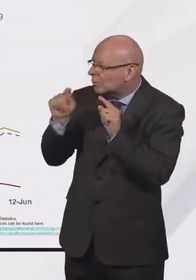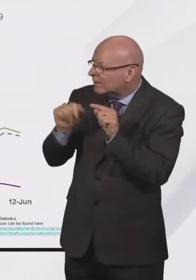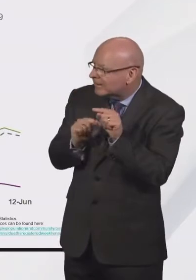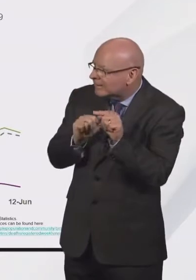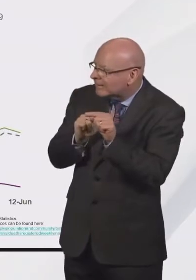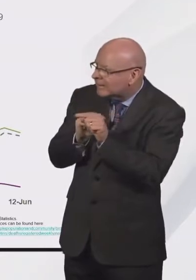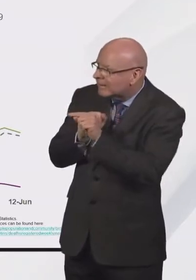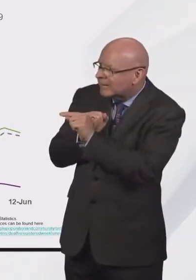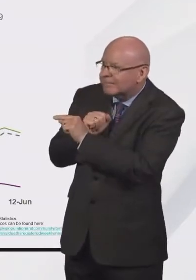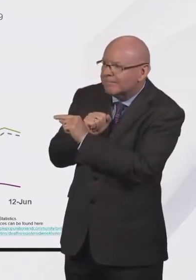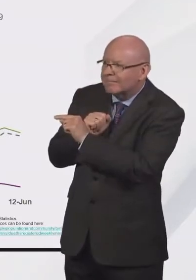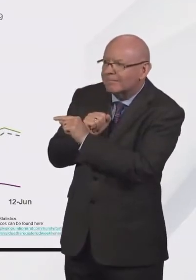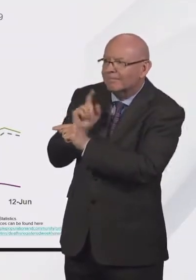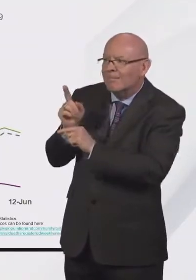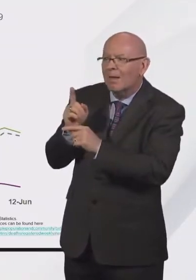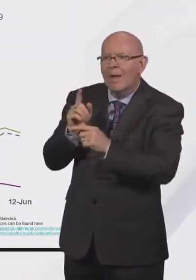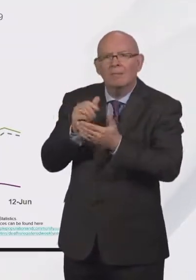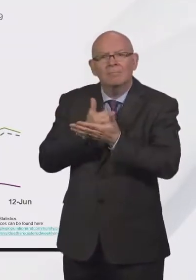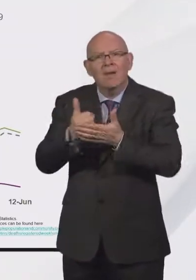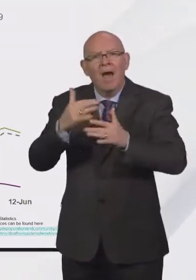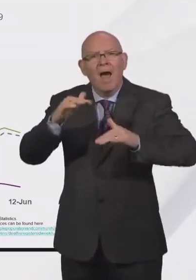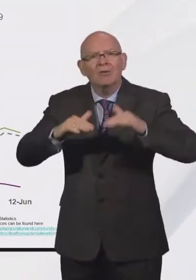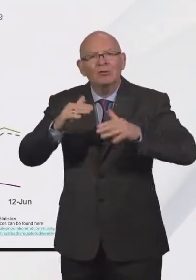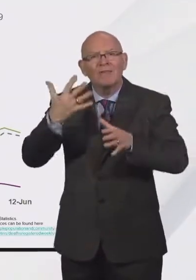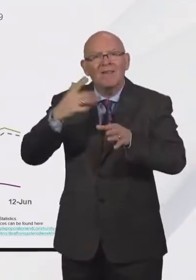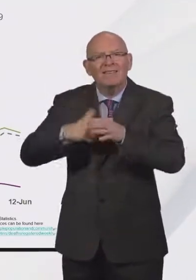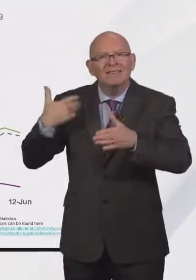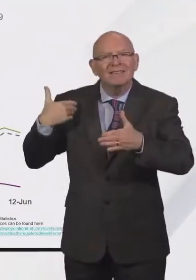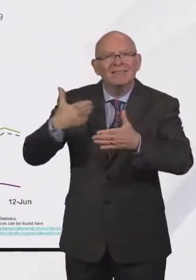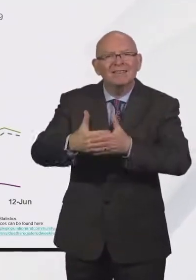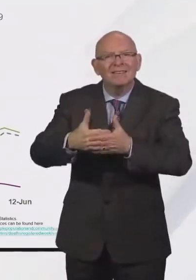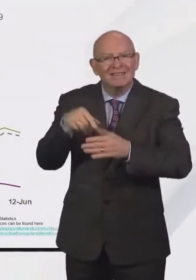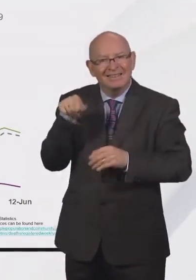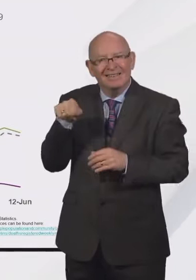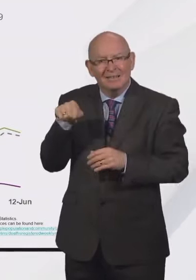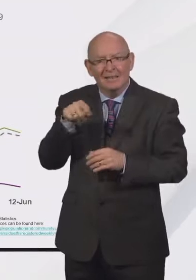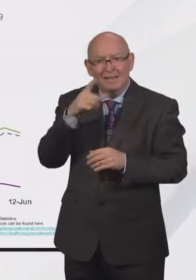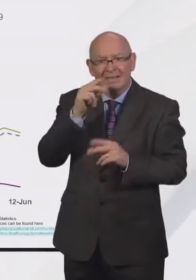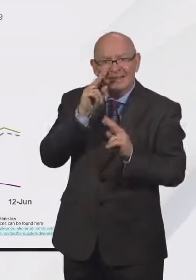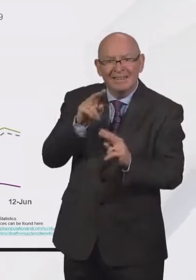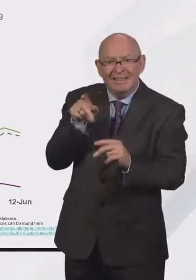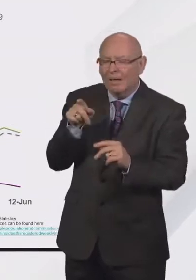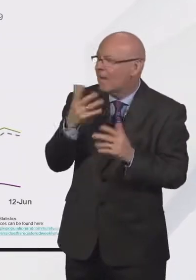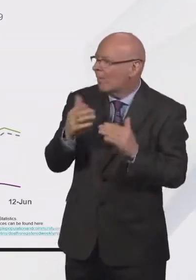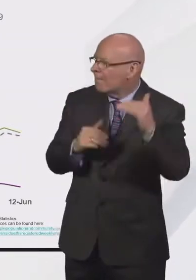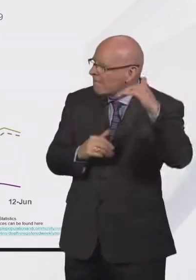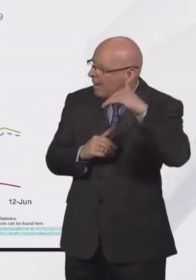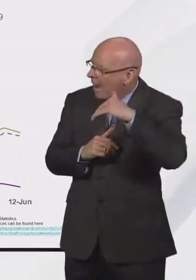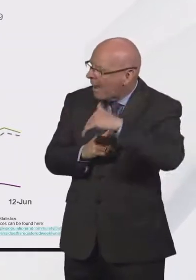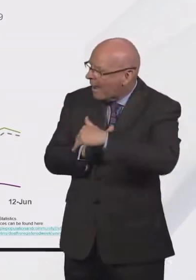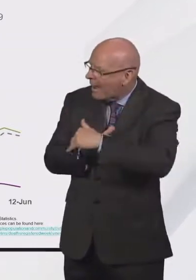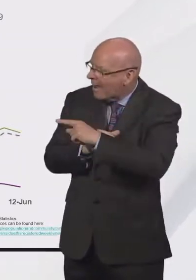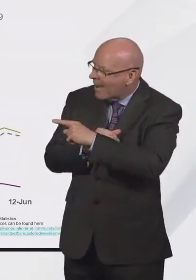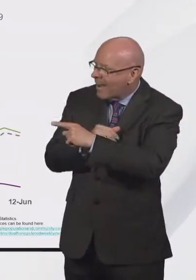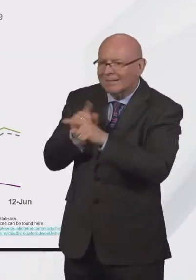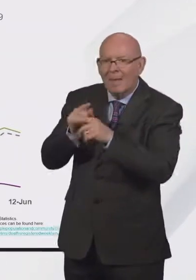that's due, in the purple line, to the decrease in COVID deaths and the other consequences of the COVID infection. So it is